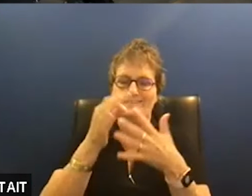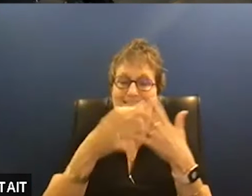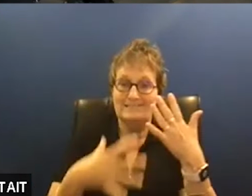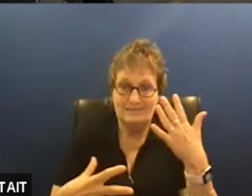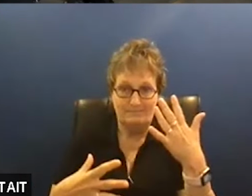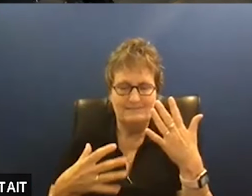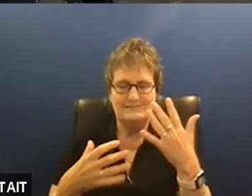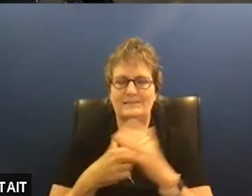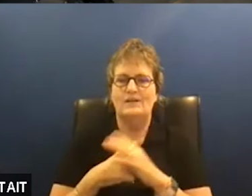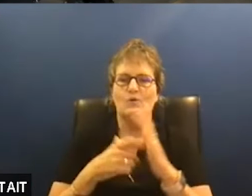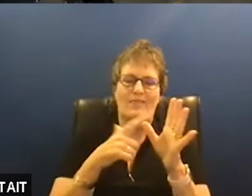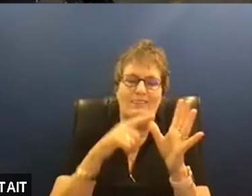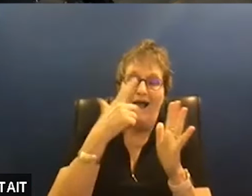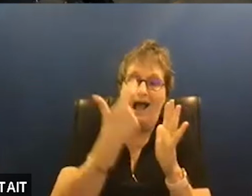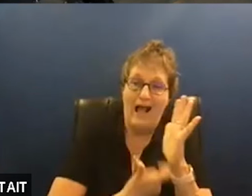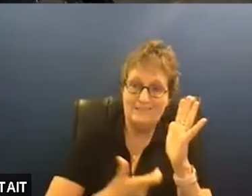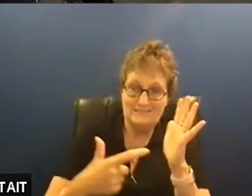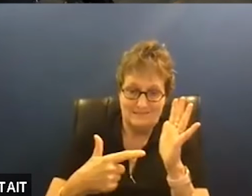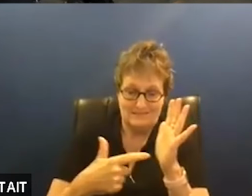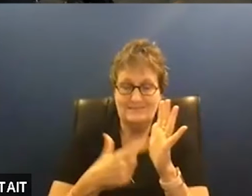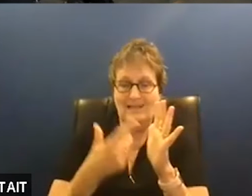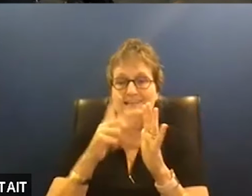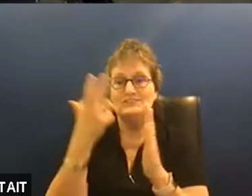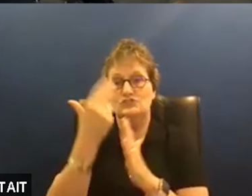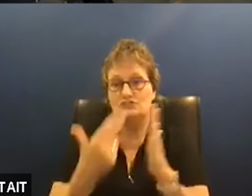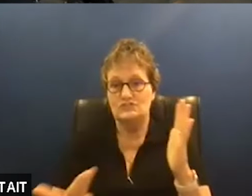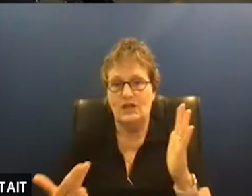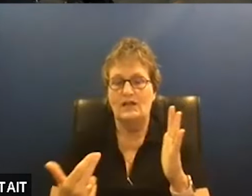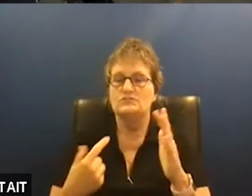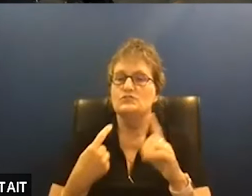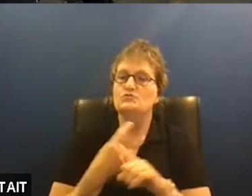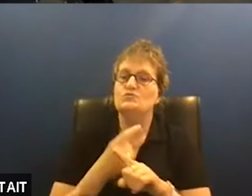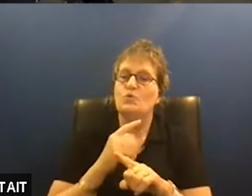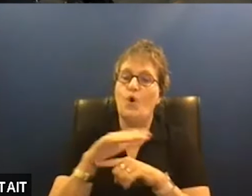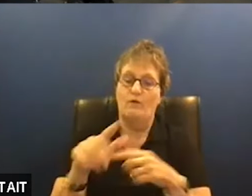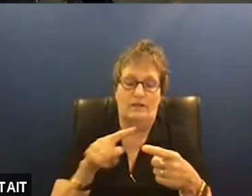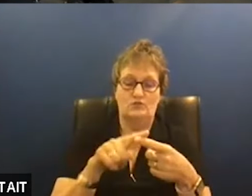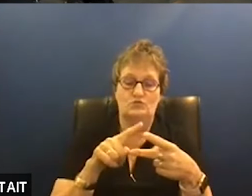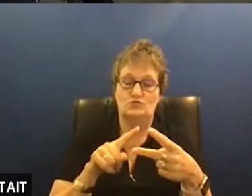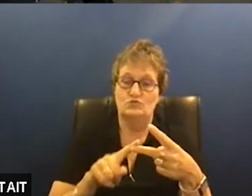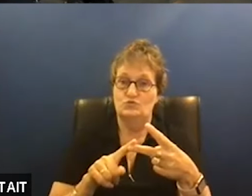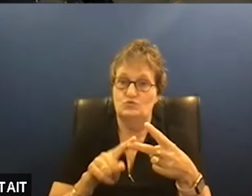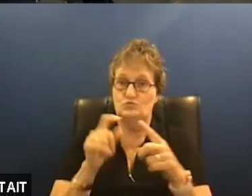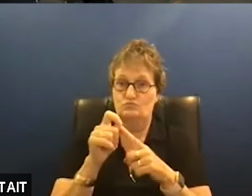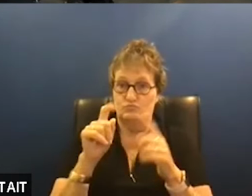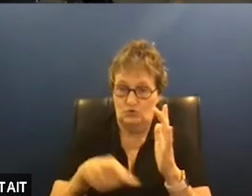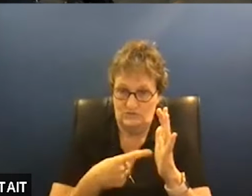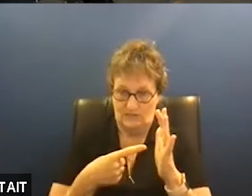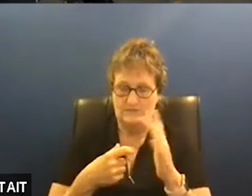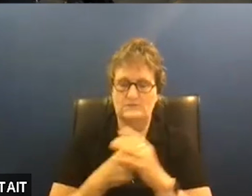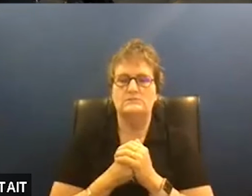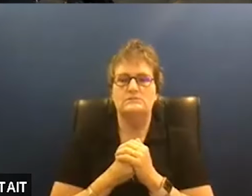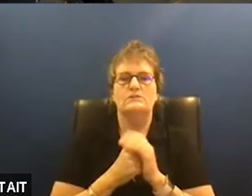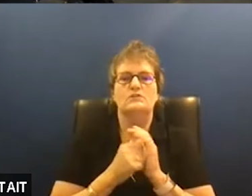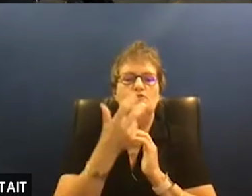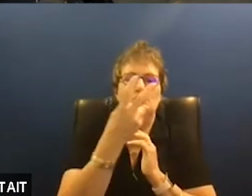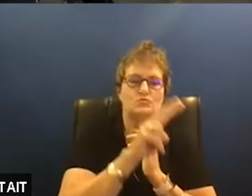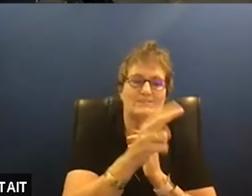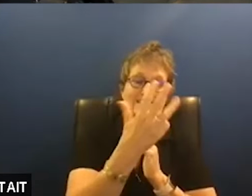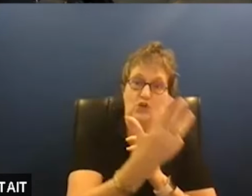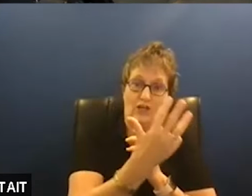advisor for art and design. Karen's going to talk about her two projects in Vivid 2019 and Vivid 2022 in